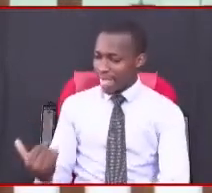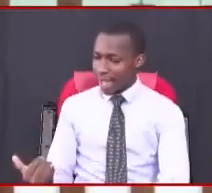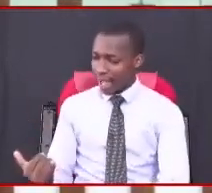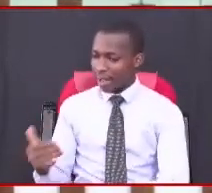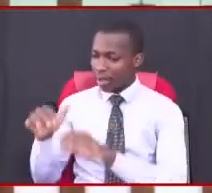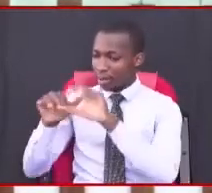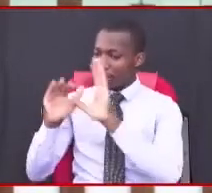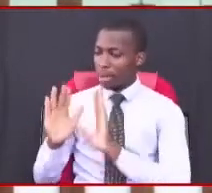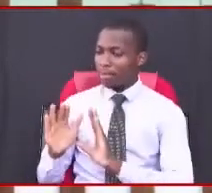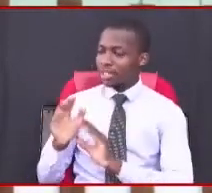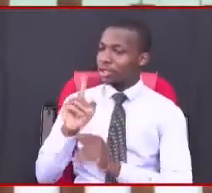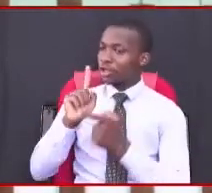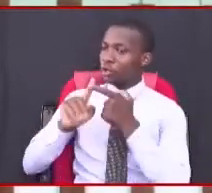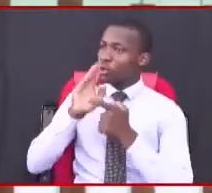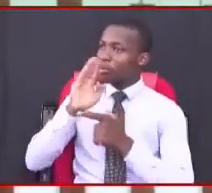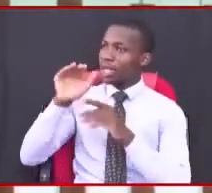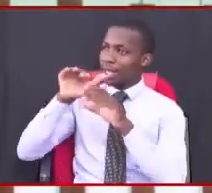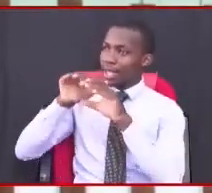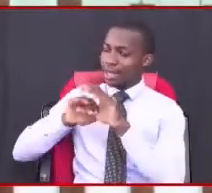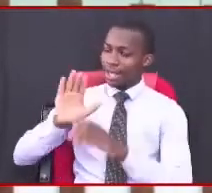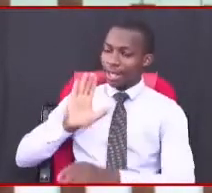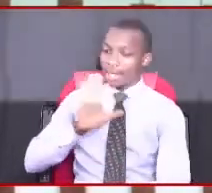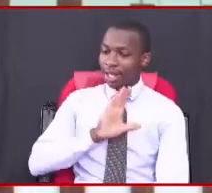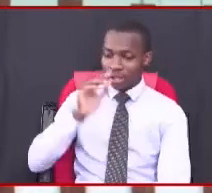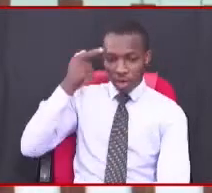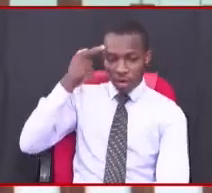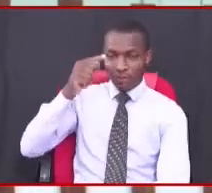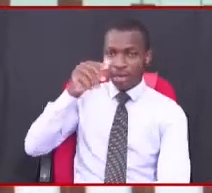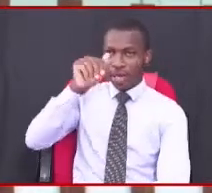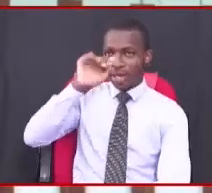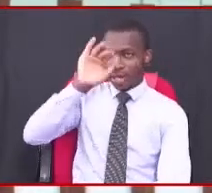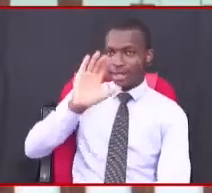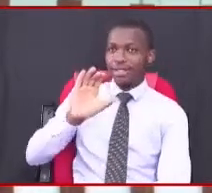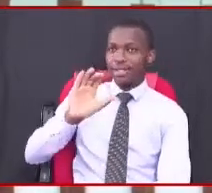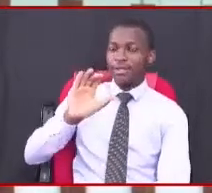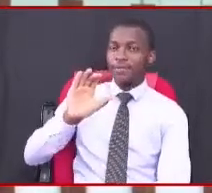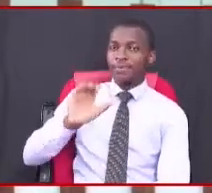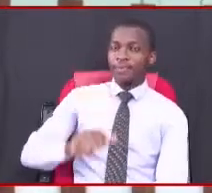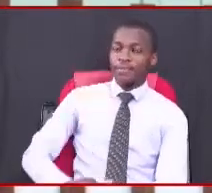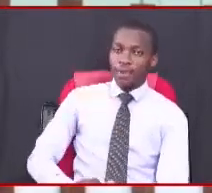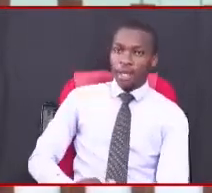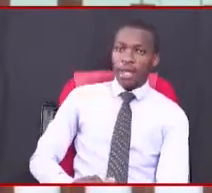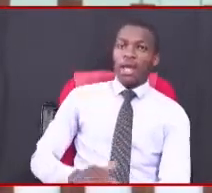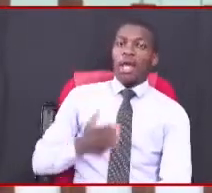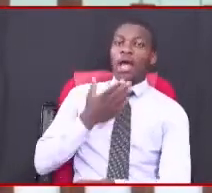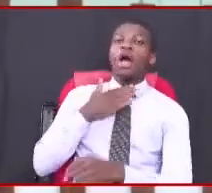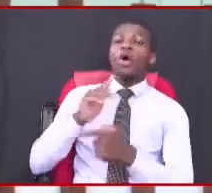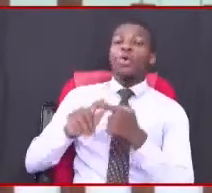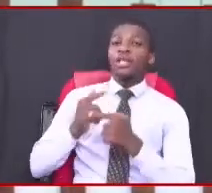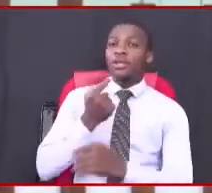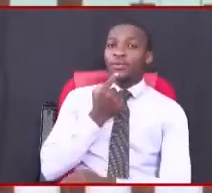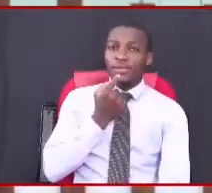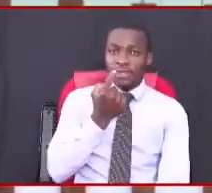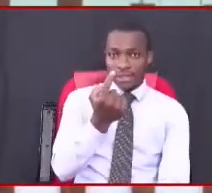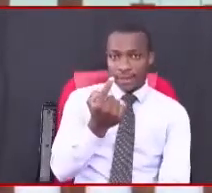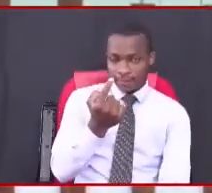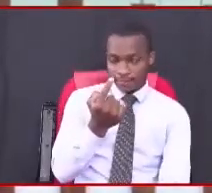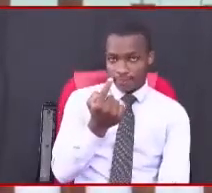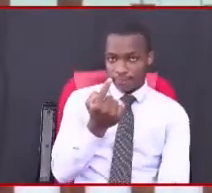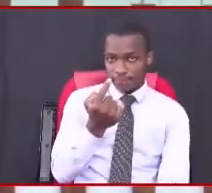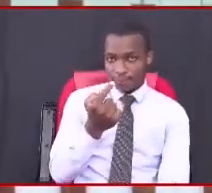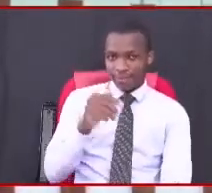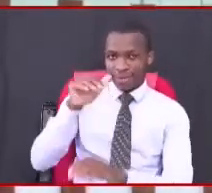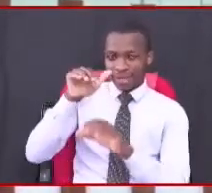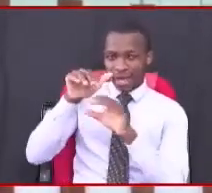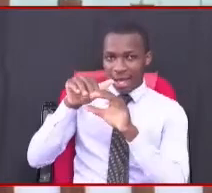to be in the council of AIC Milimani. I'm going just to say, in just